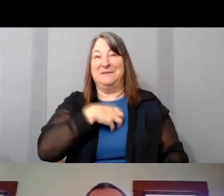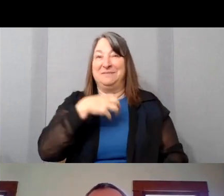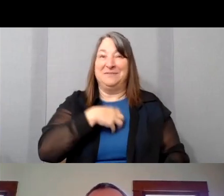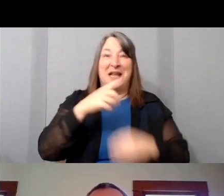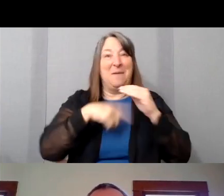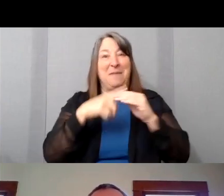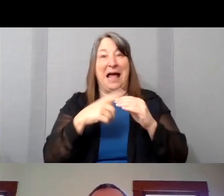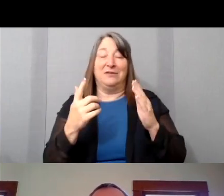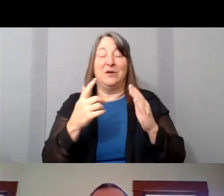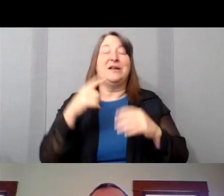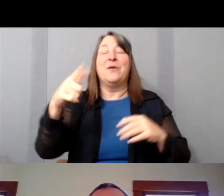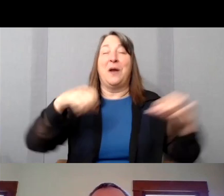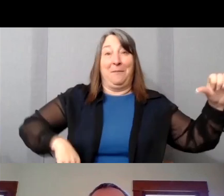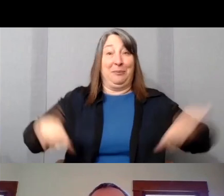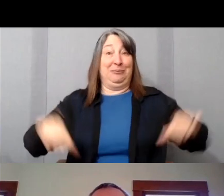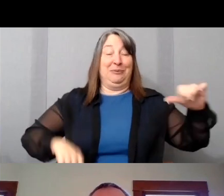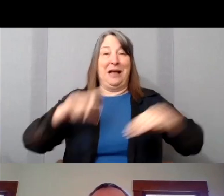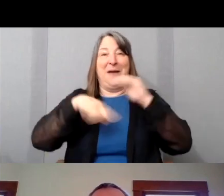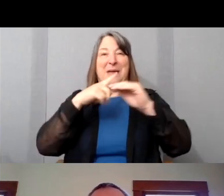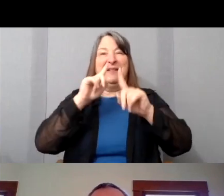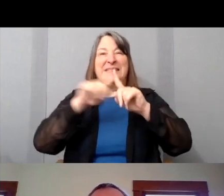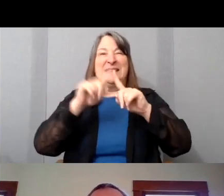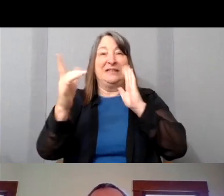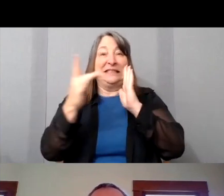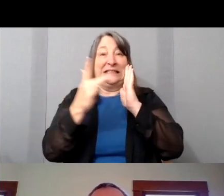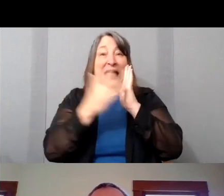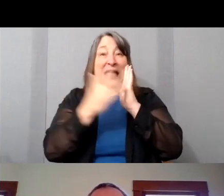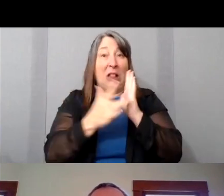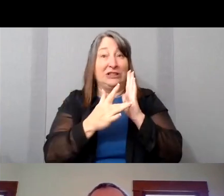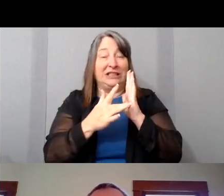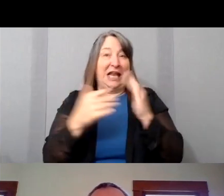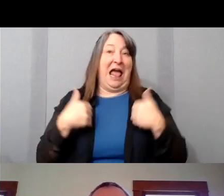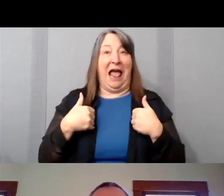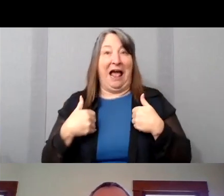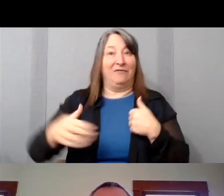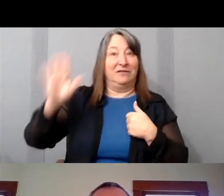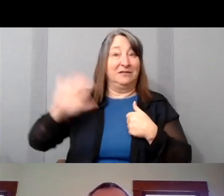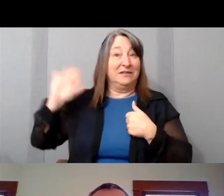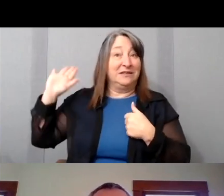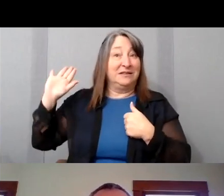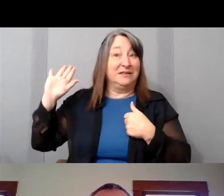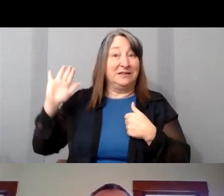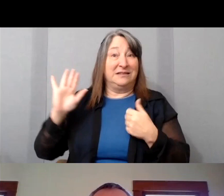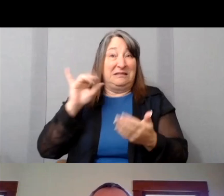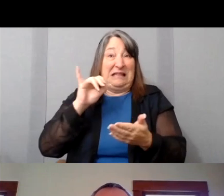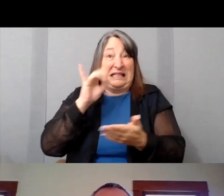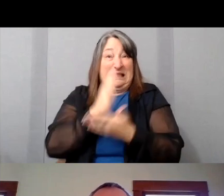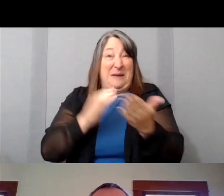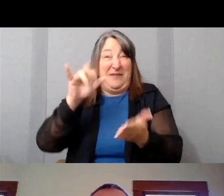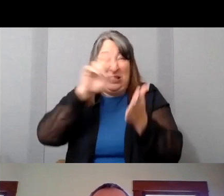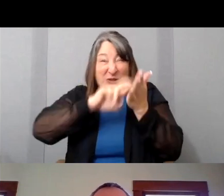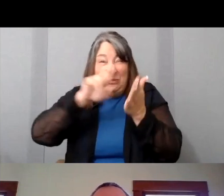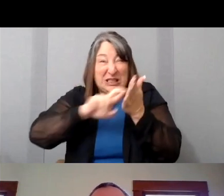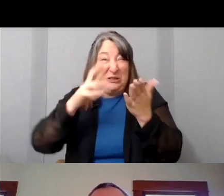technology features. And, you know, some of these were, you know, papers were only like 6, 7, 8 years old.